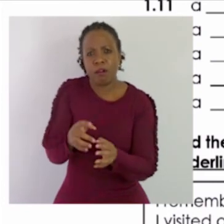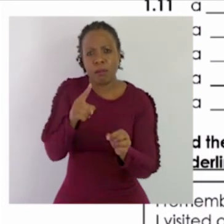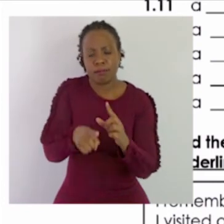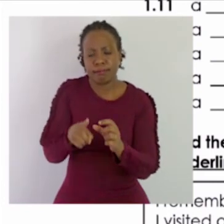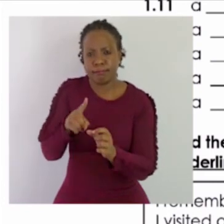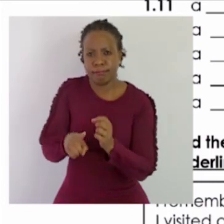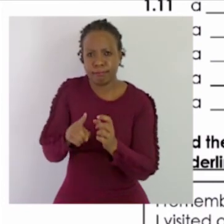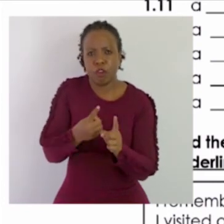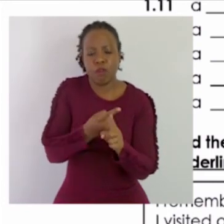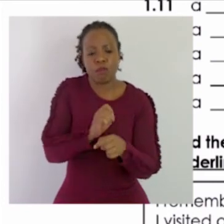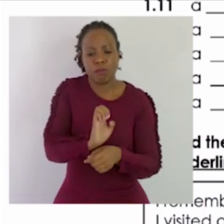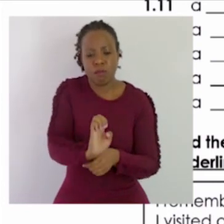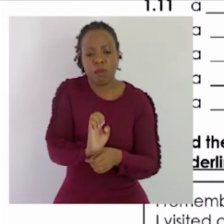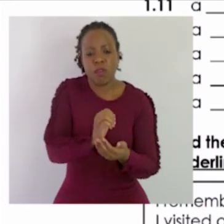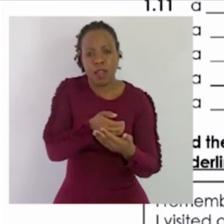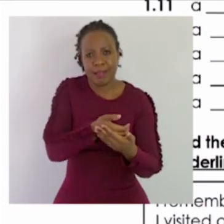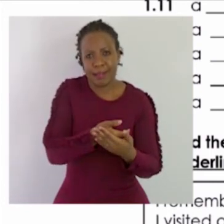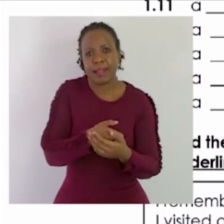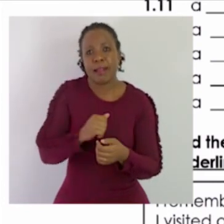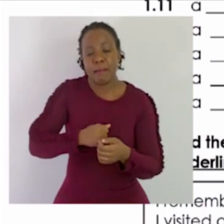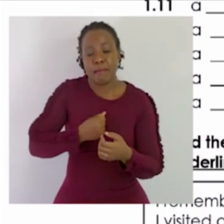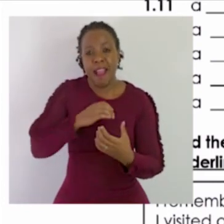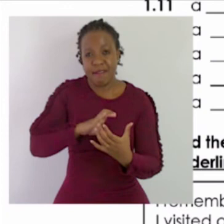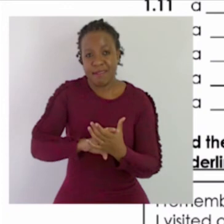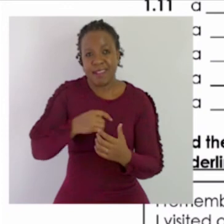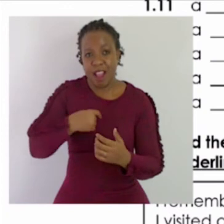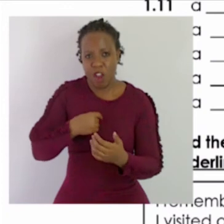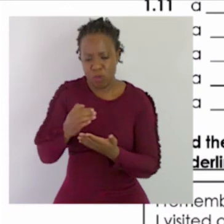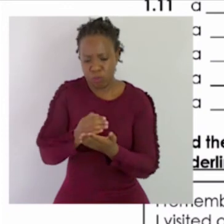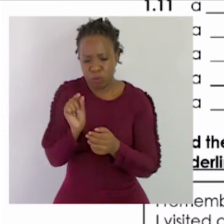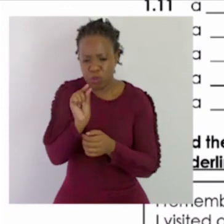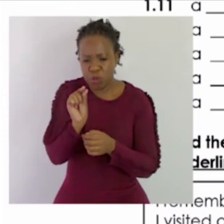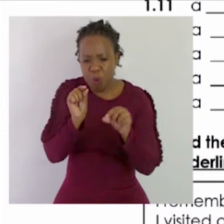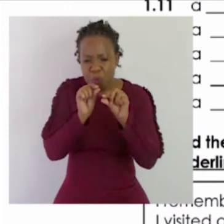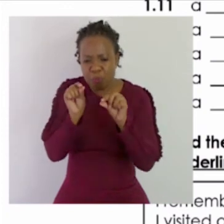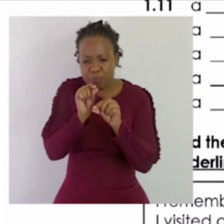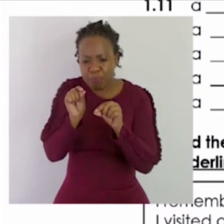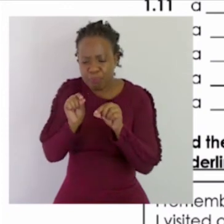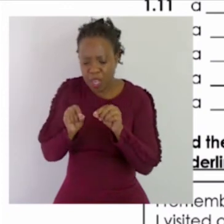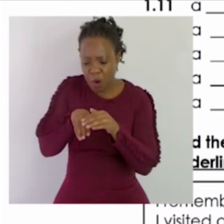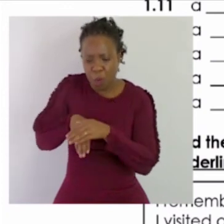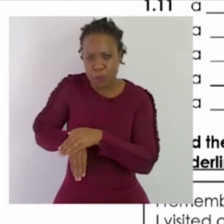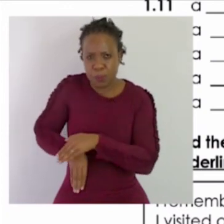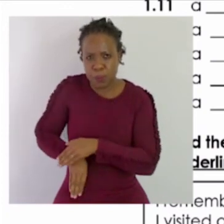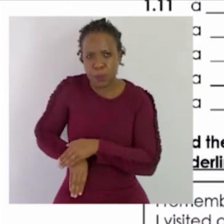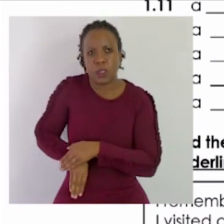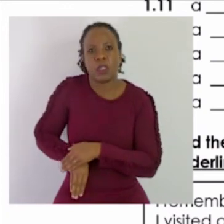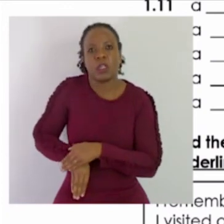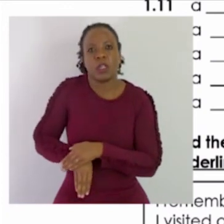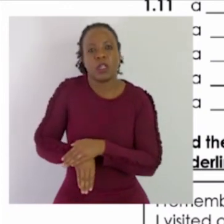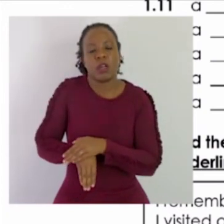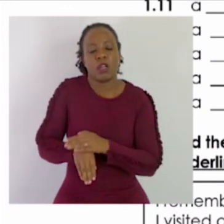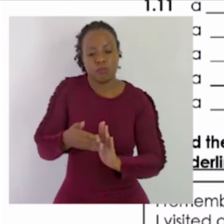My best friend and I collected small bundles of sticks and put them in our